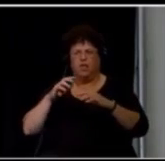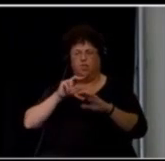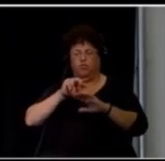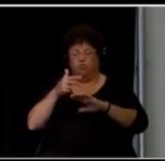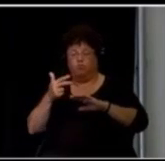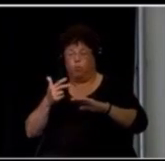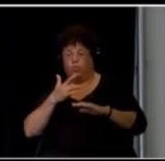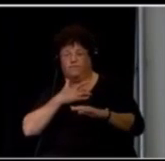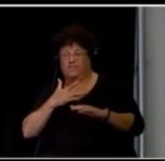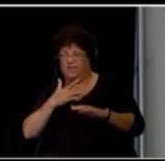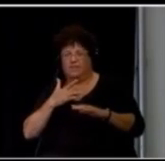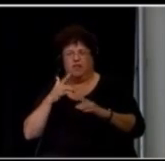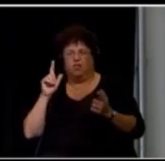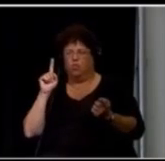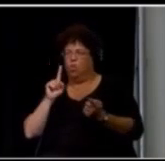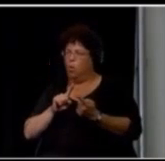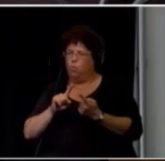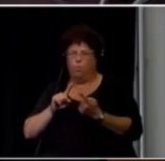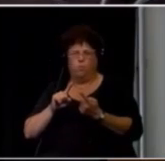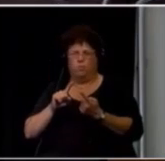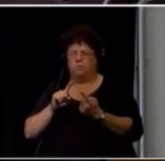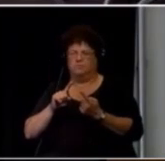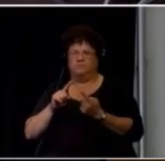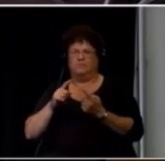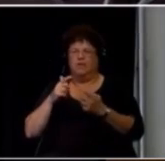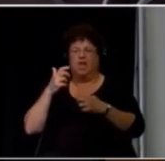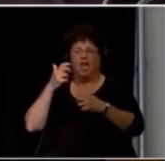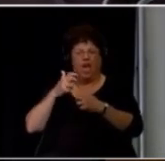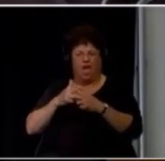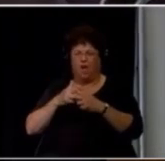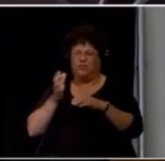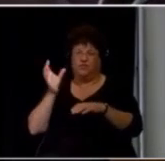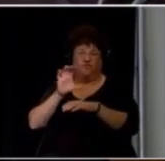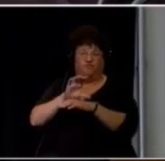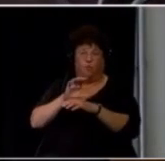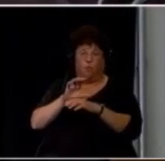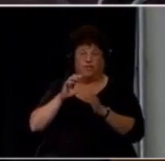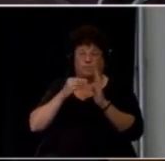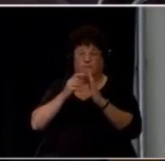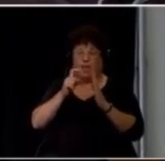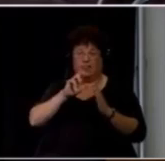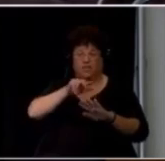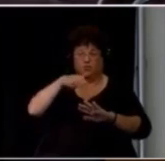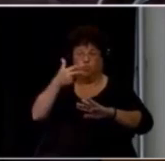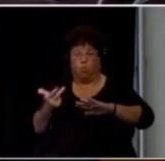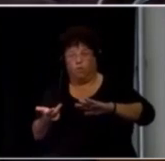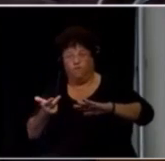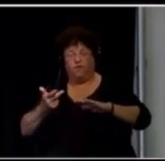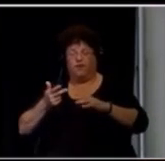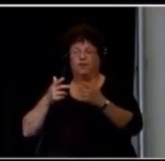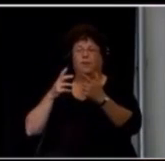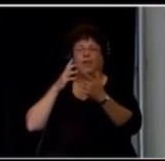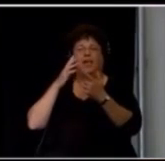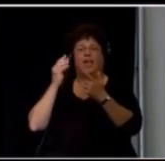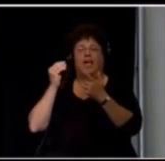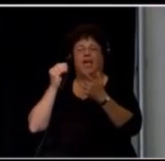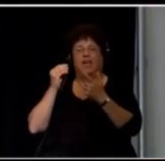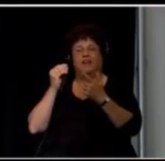susceptibility is extremely low. It's very difficult to get the Model X to roll over.